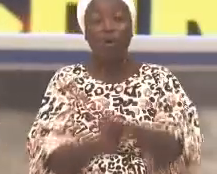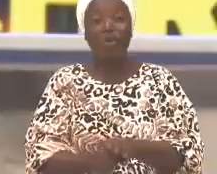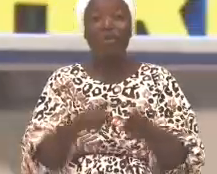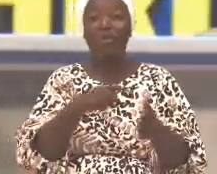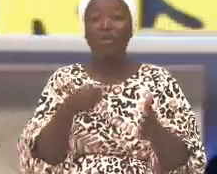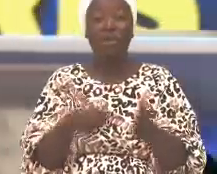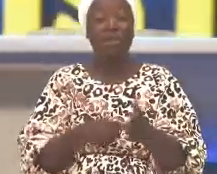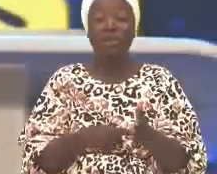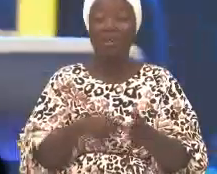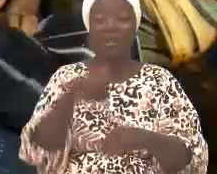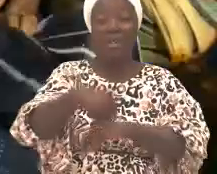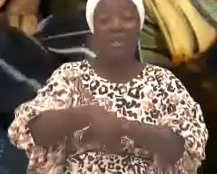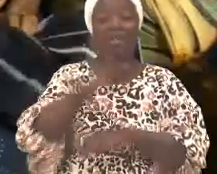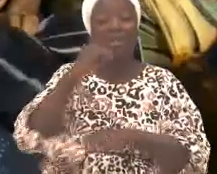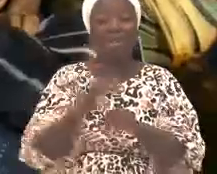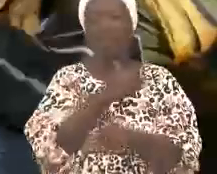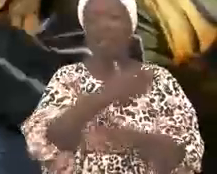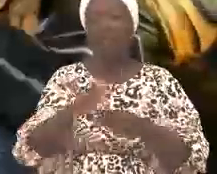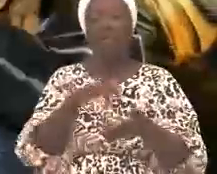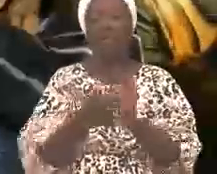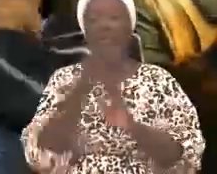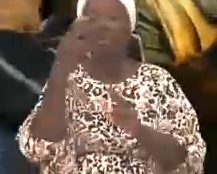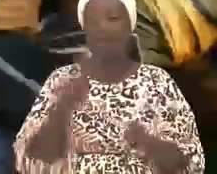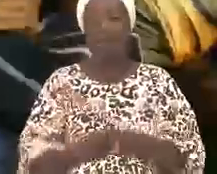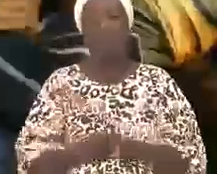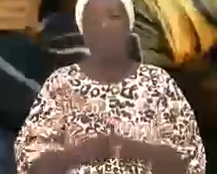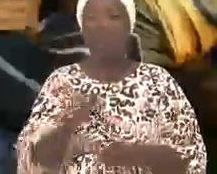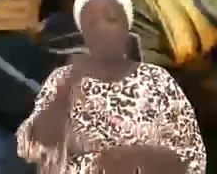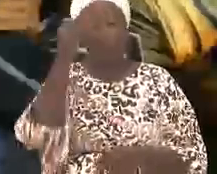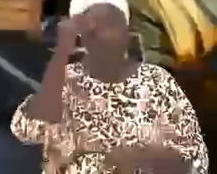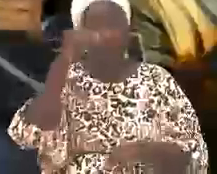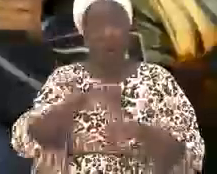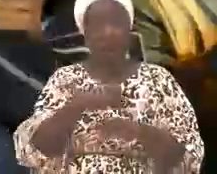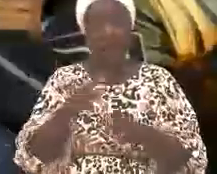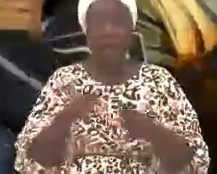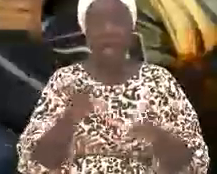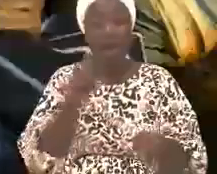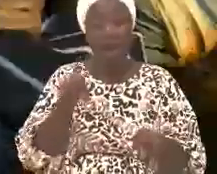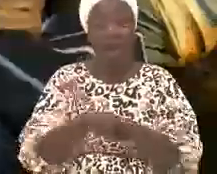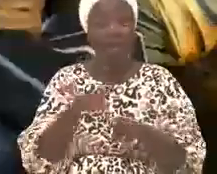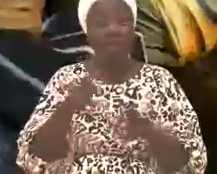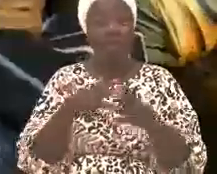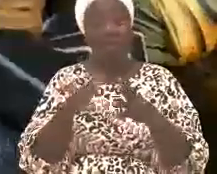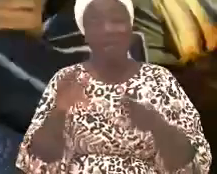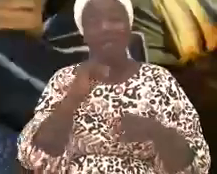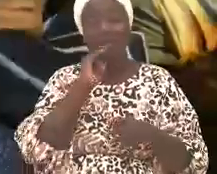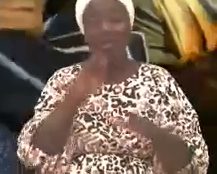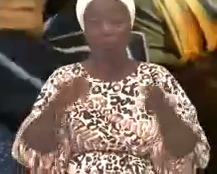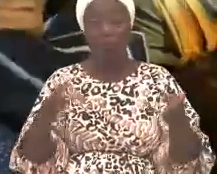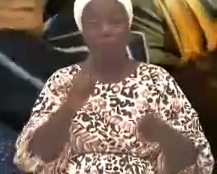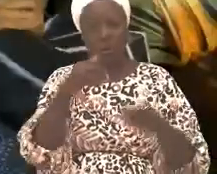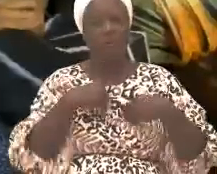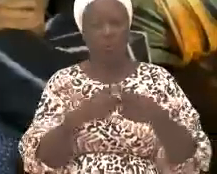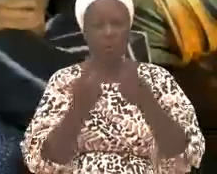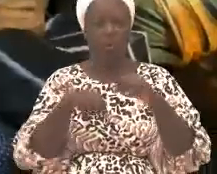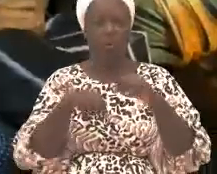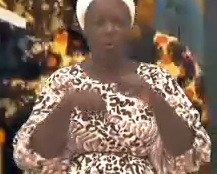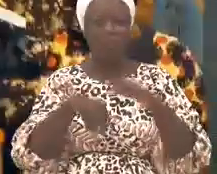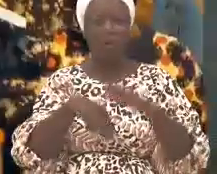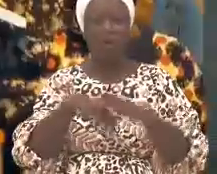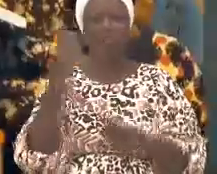is taken away. But you know, as the gate is open, you have to come out.